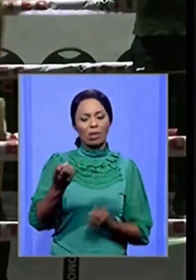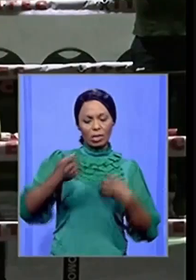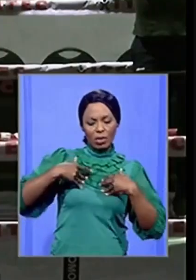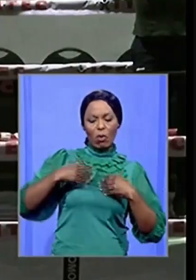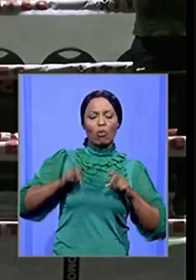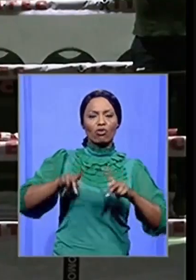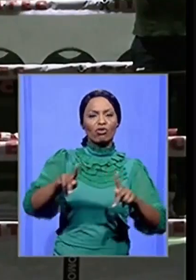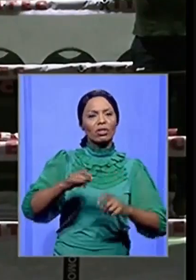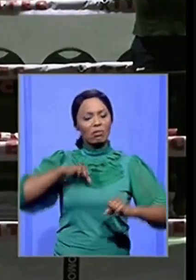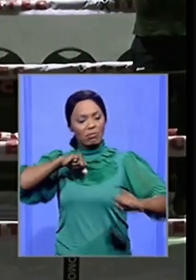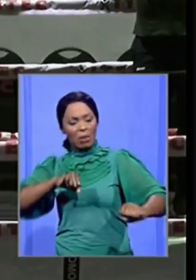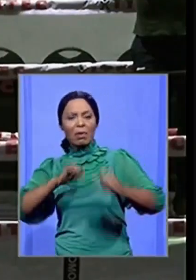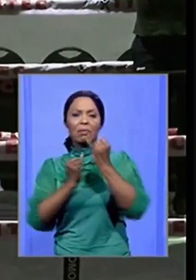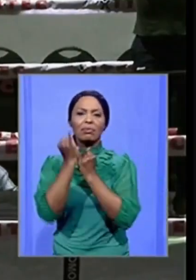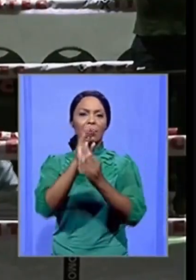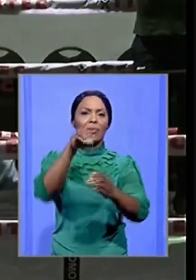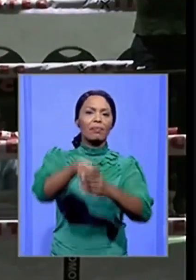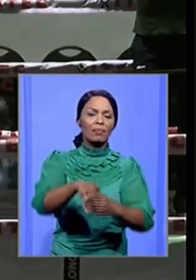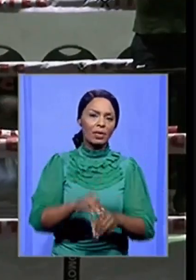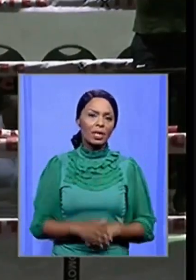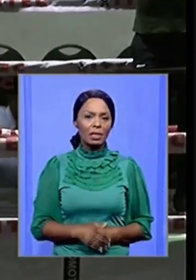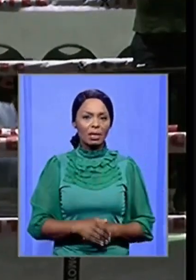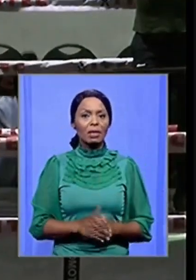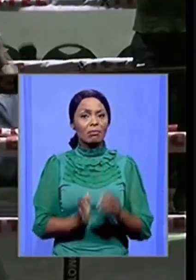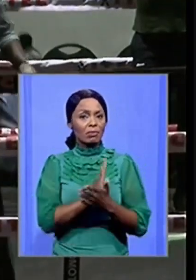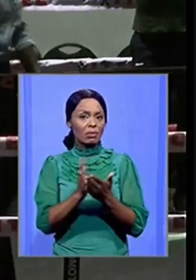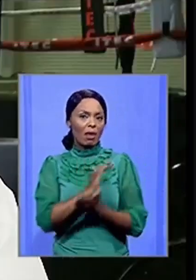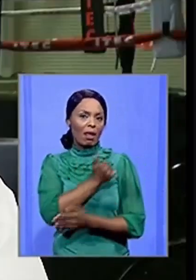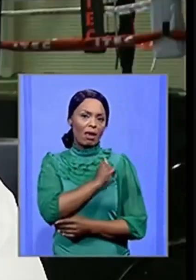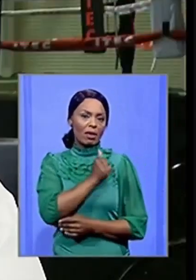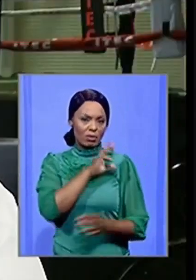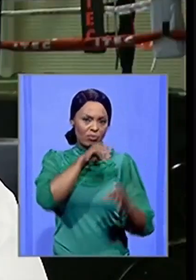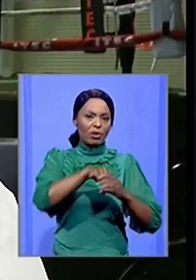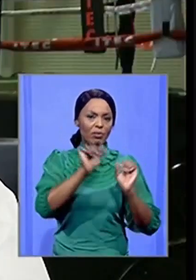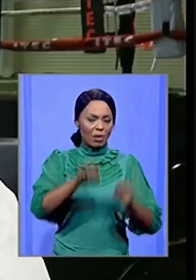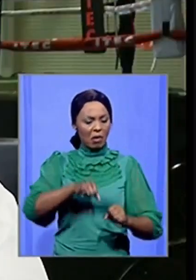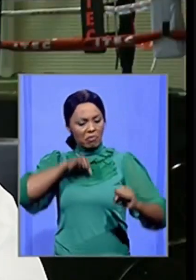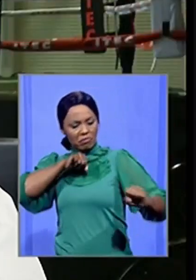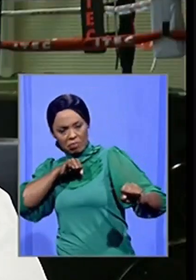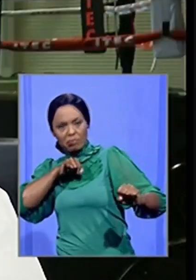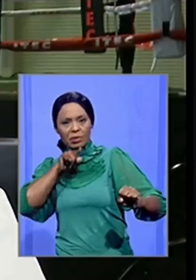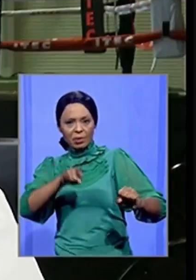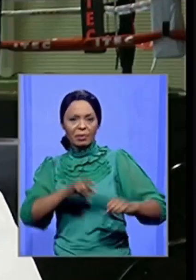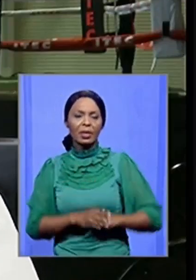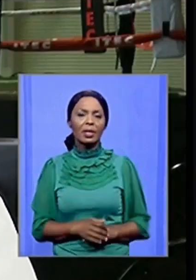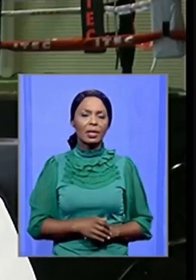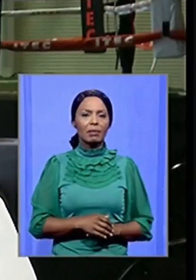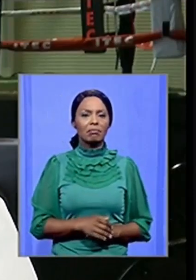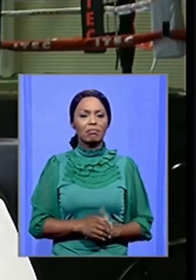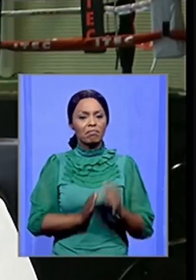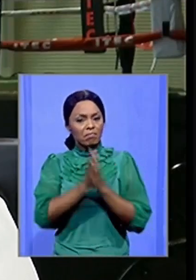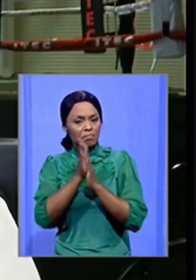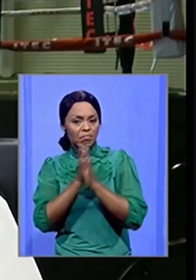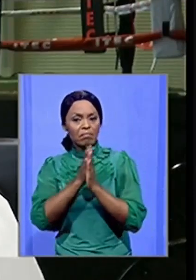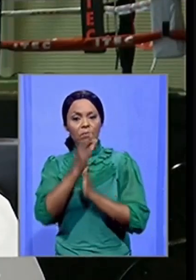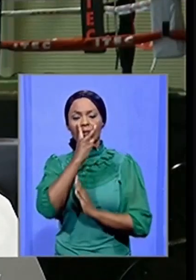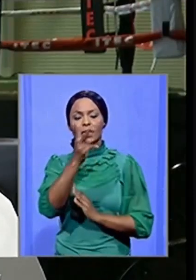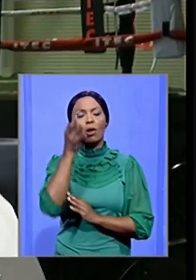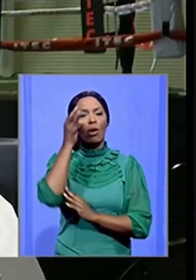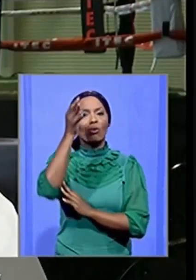ena le tshepo ya katlego ya ntshetsopele ditebeleng naheng ena. We are looking up for le rona ka mosho